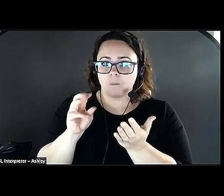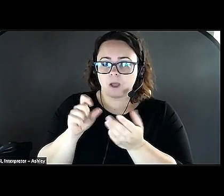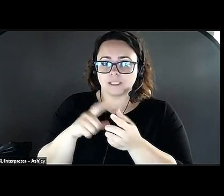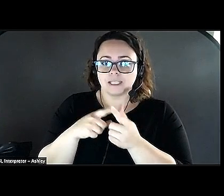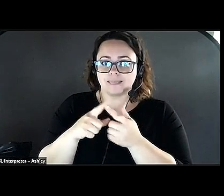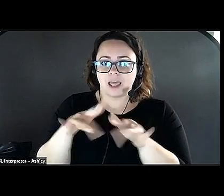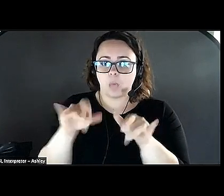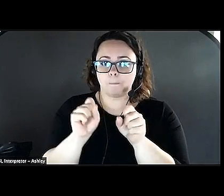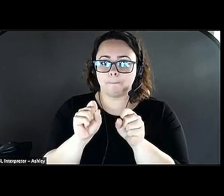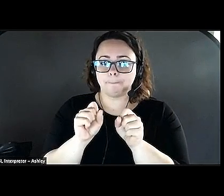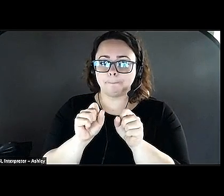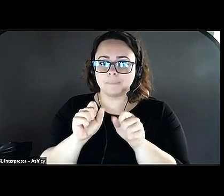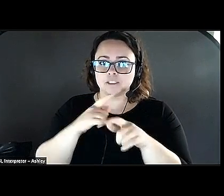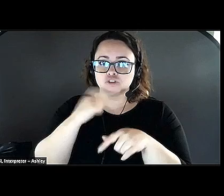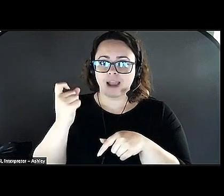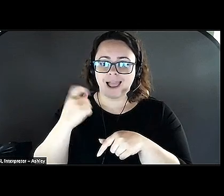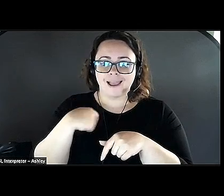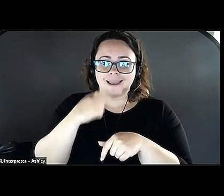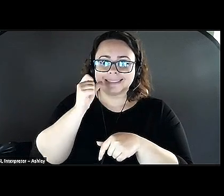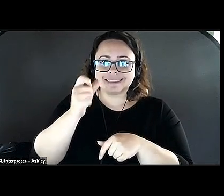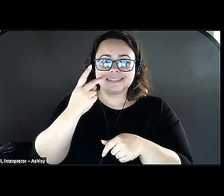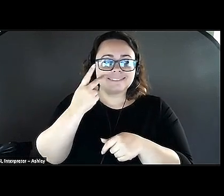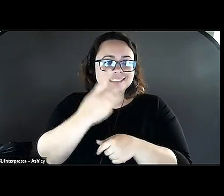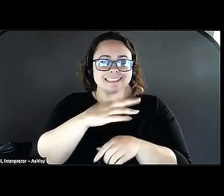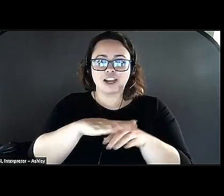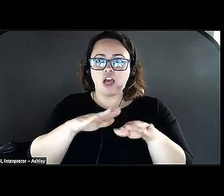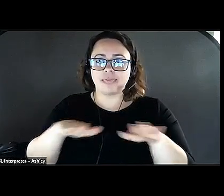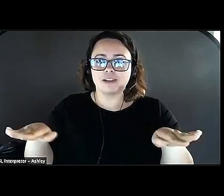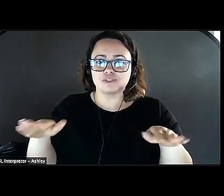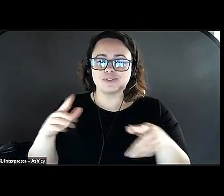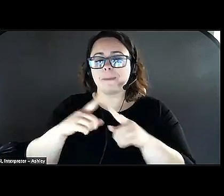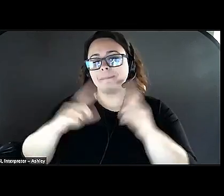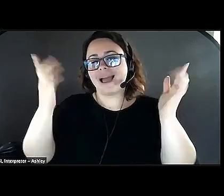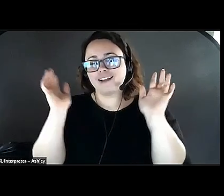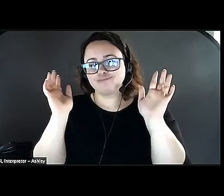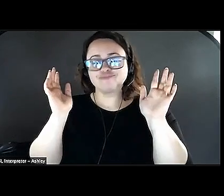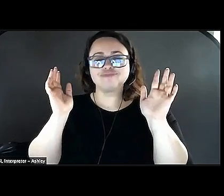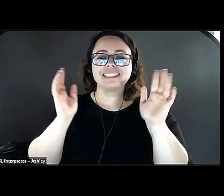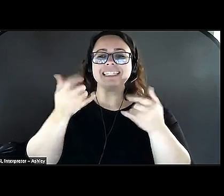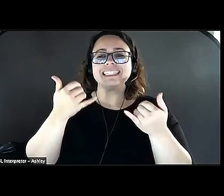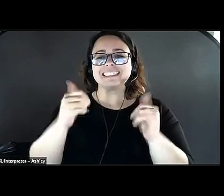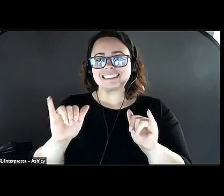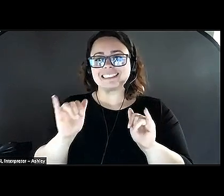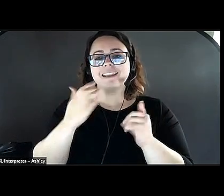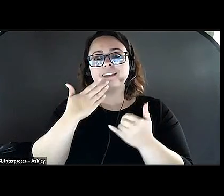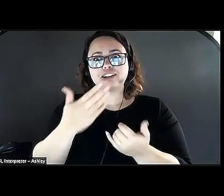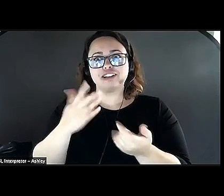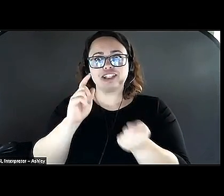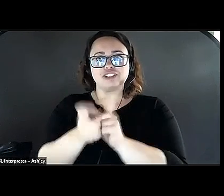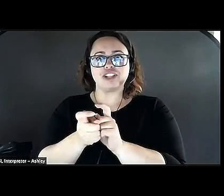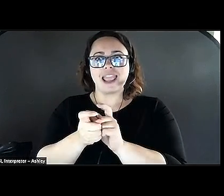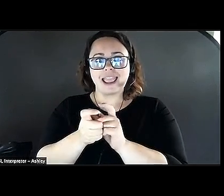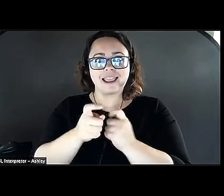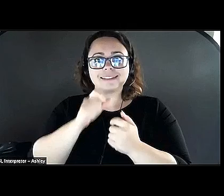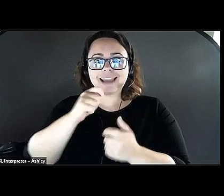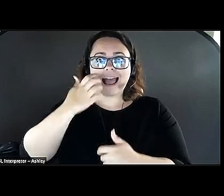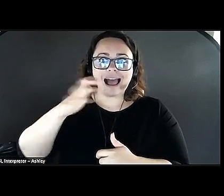very quickly. We didn't even see it on the ground. But nevertheless, it was a good change of scenery,